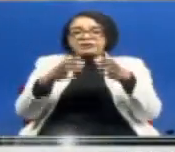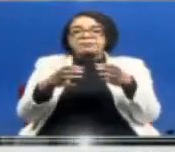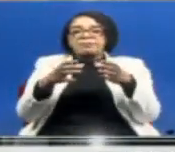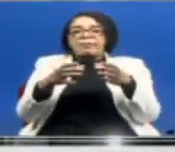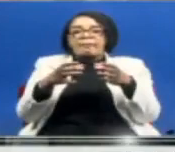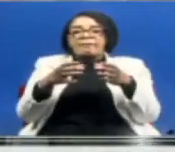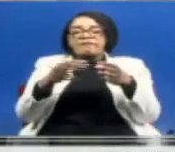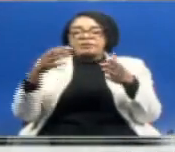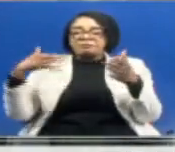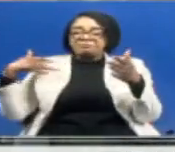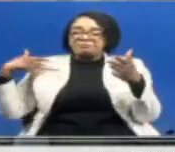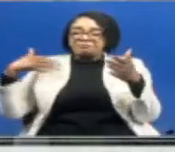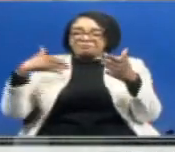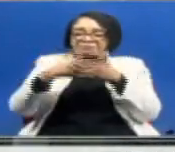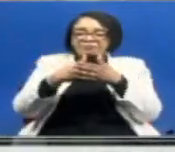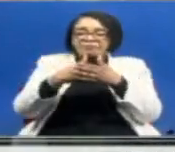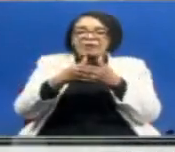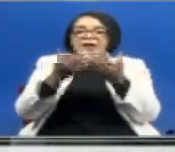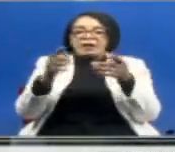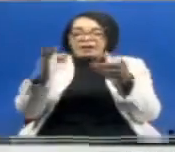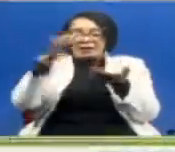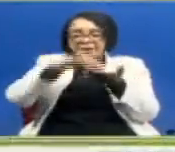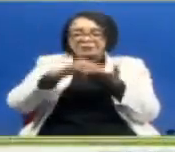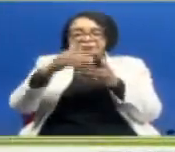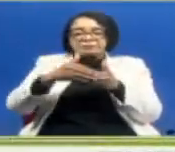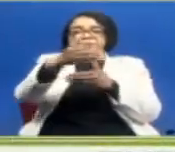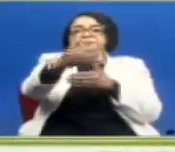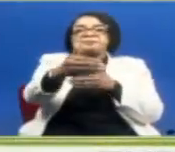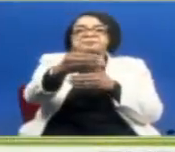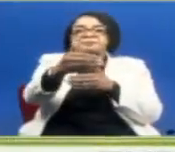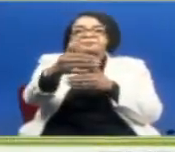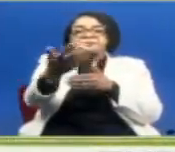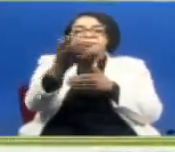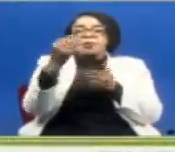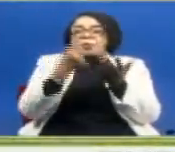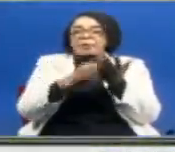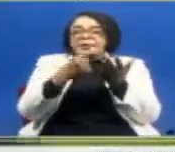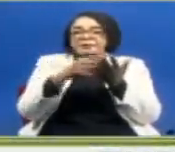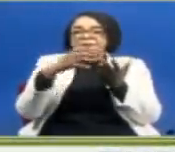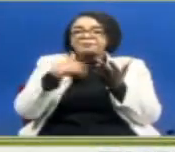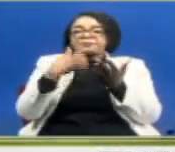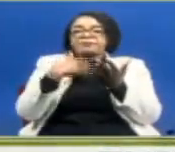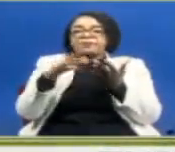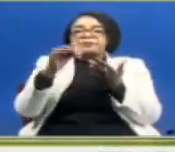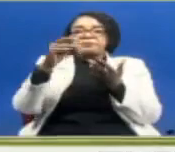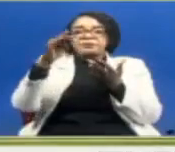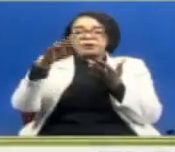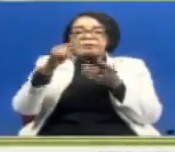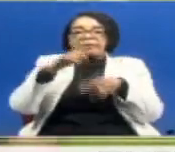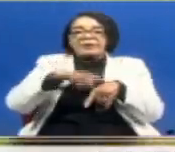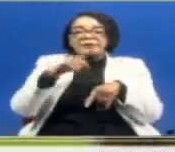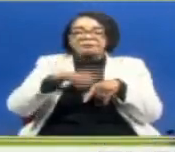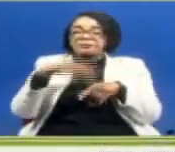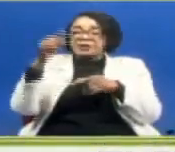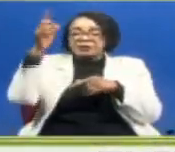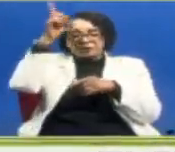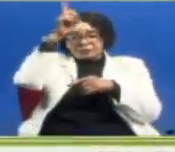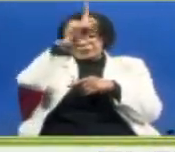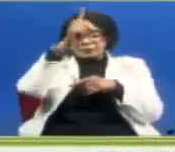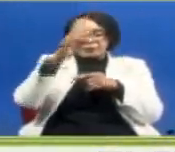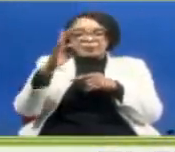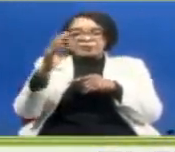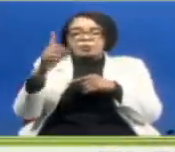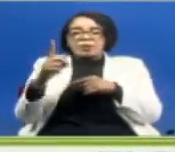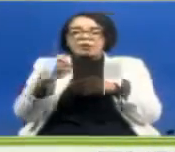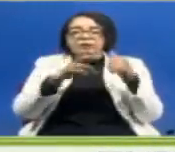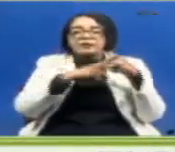they've come and the far they're going. Okay. Uganda Rugby Sevens settled for bronze after seeing off Germany 31-7